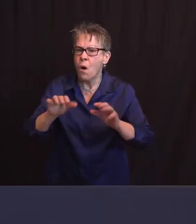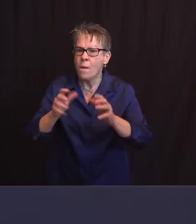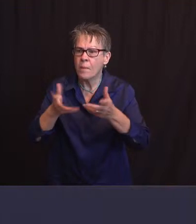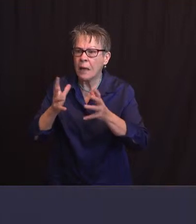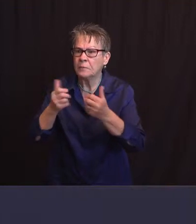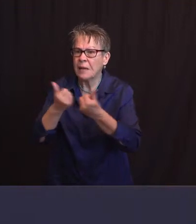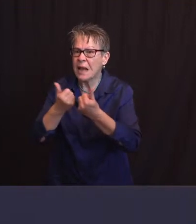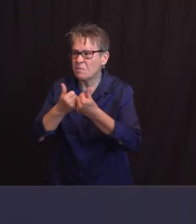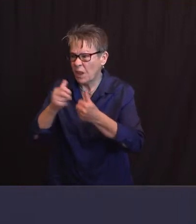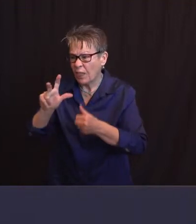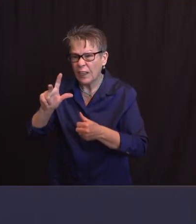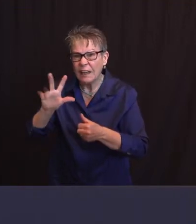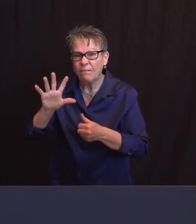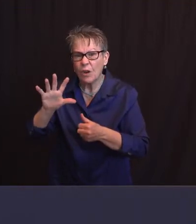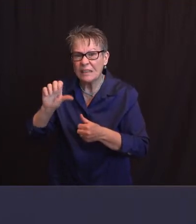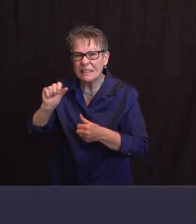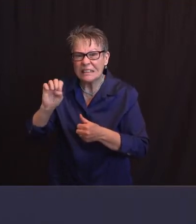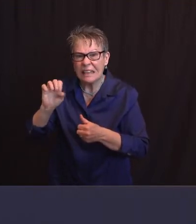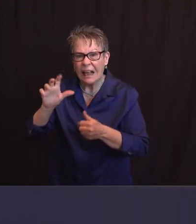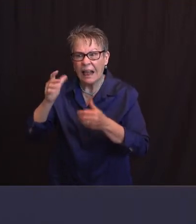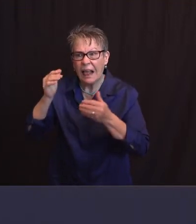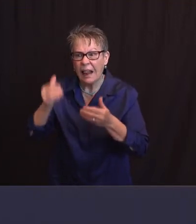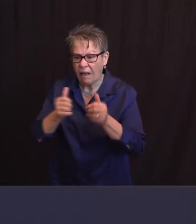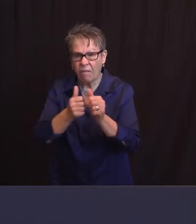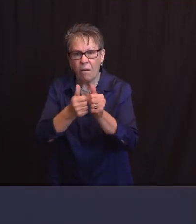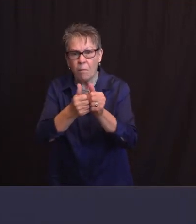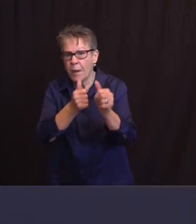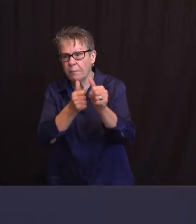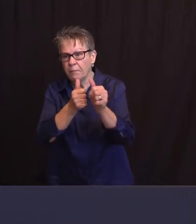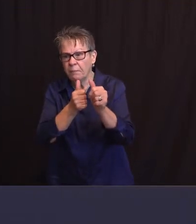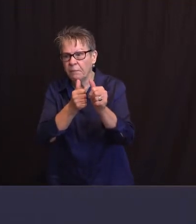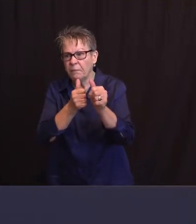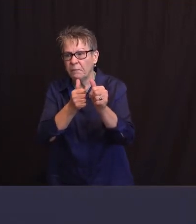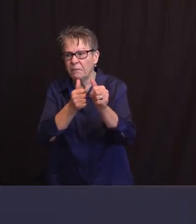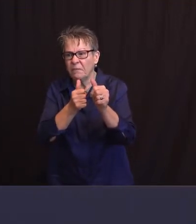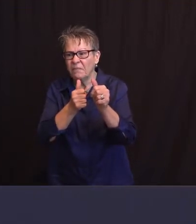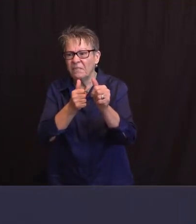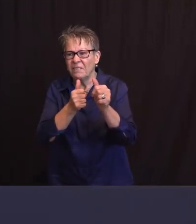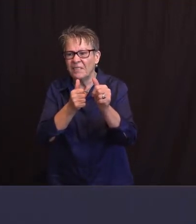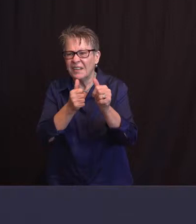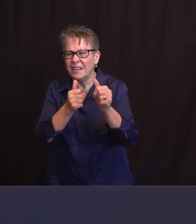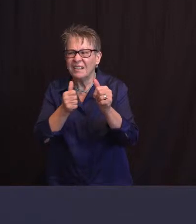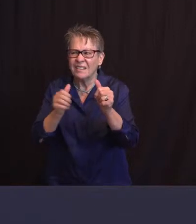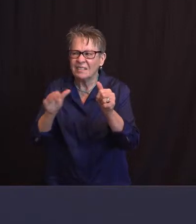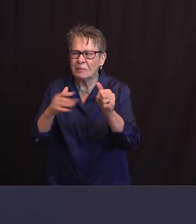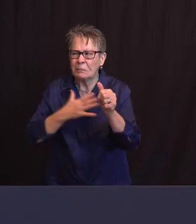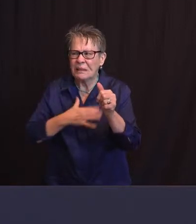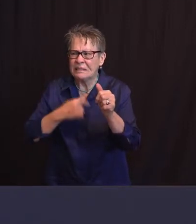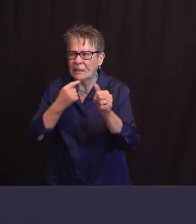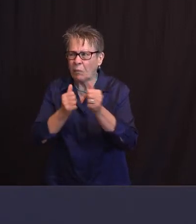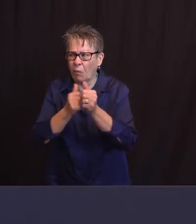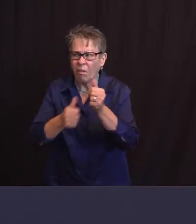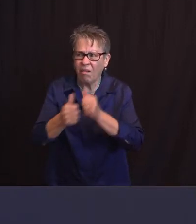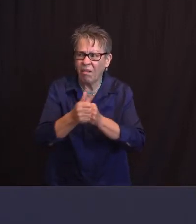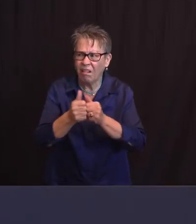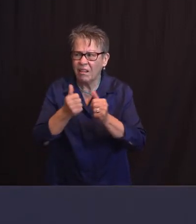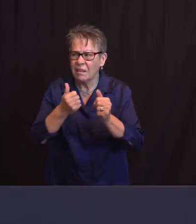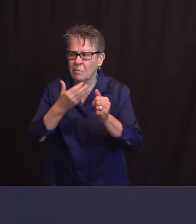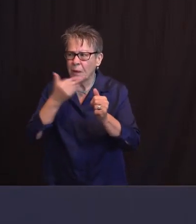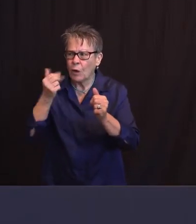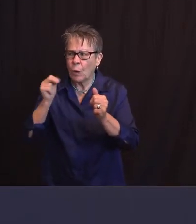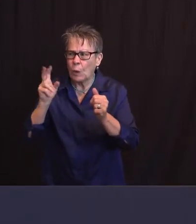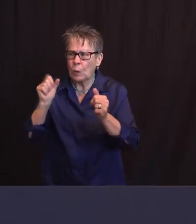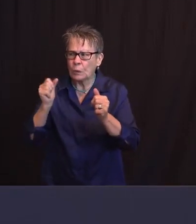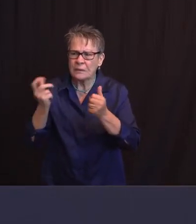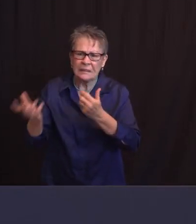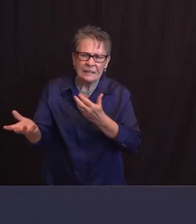same movie as last night. I hope that someone can give me an update. Dan is going to do that. Nikita. So